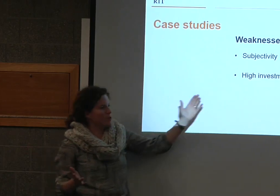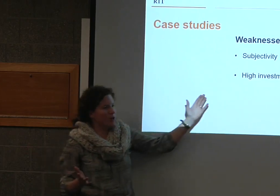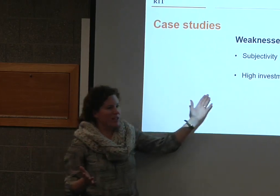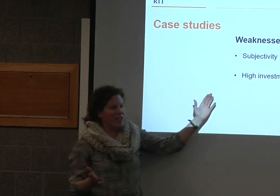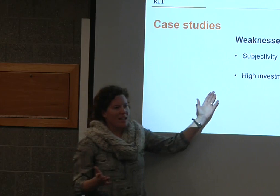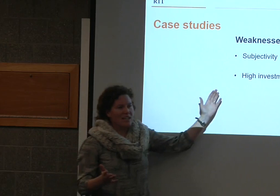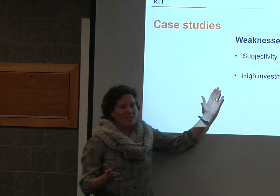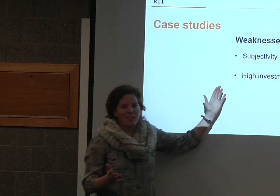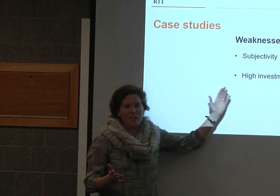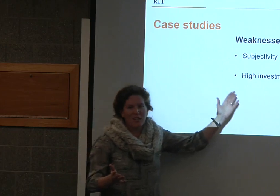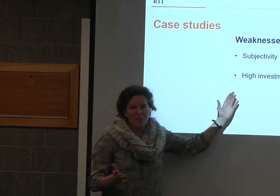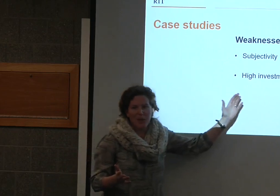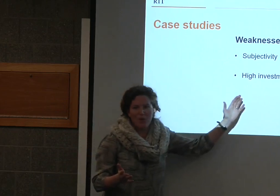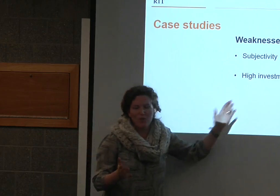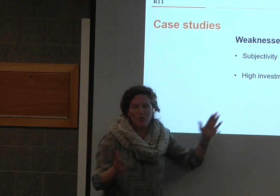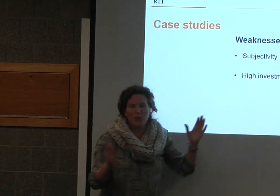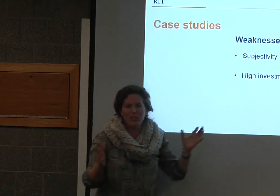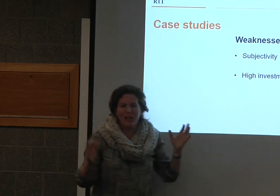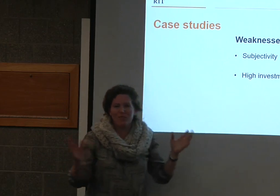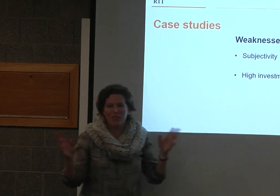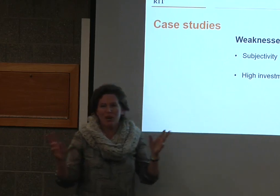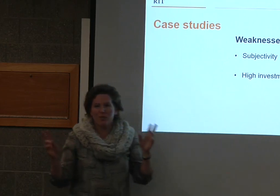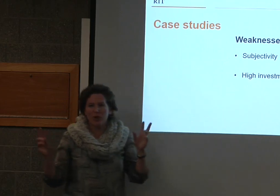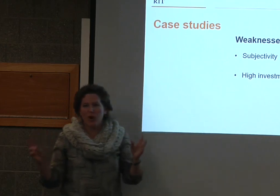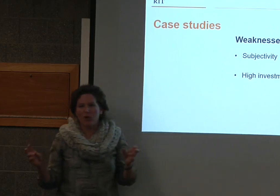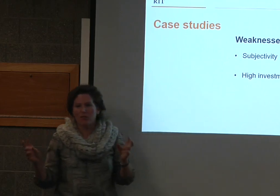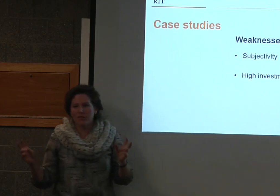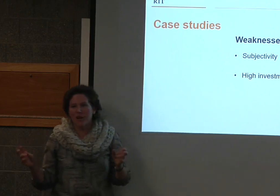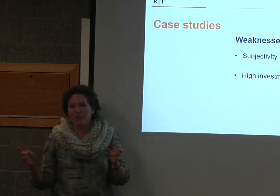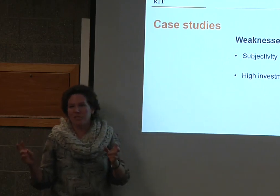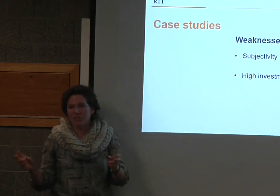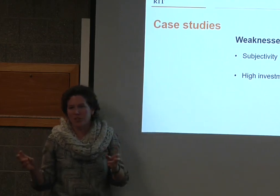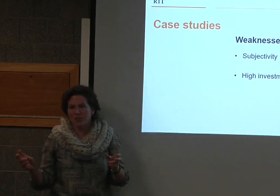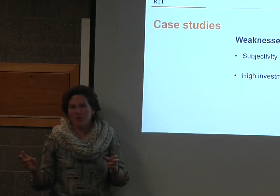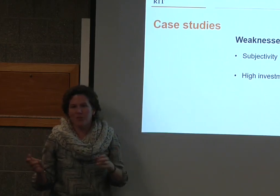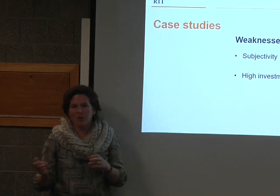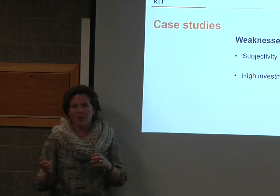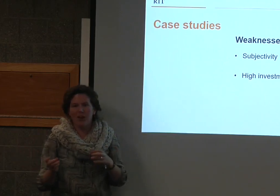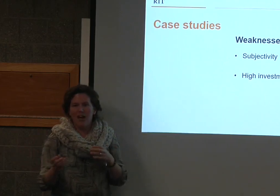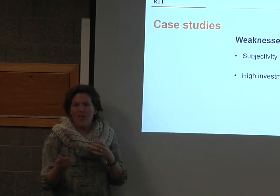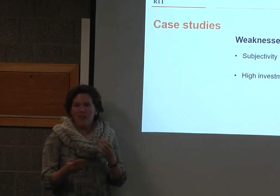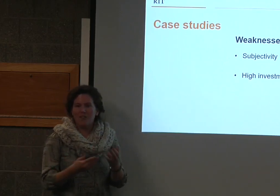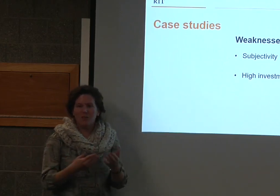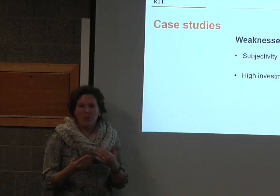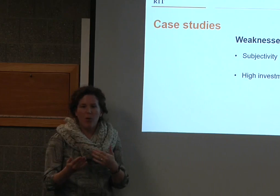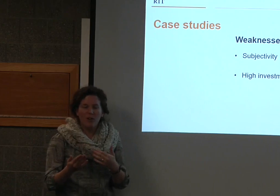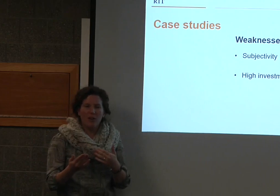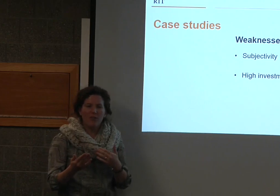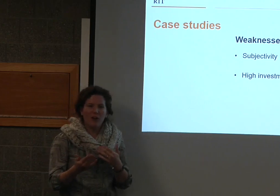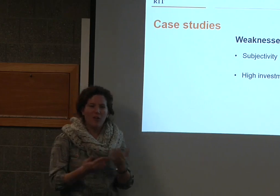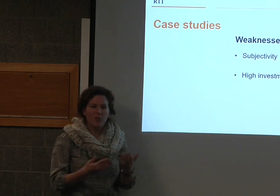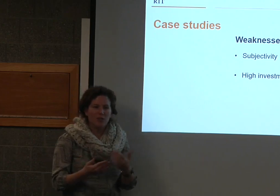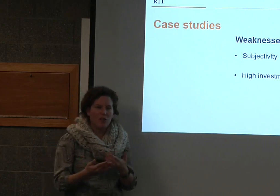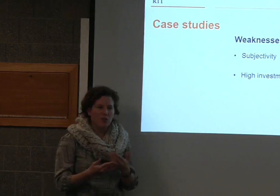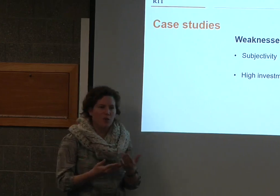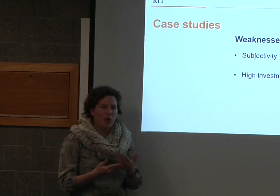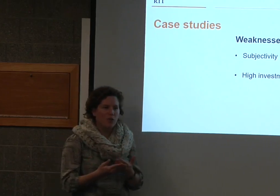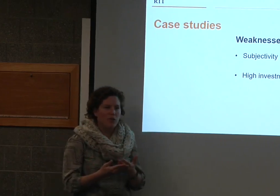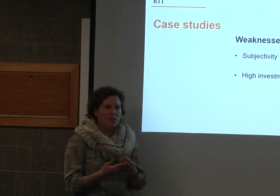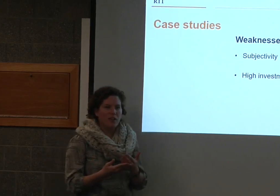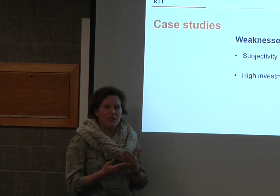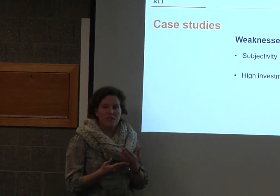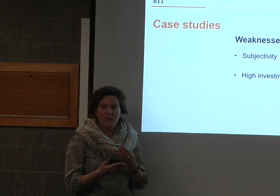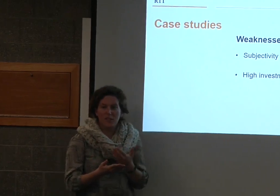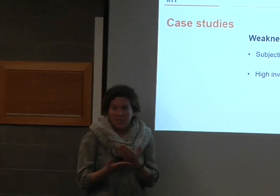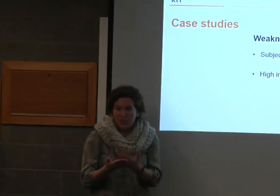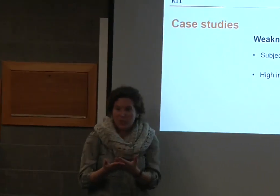active learning is to think about, do you really have to cover all of that material? So I think this is a point of conversation for all of